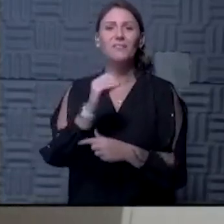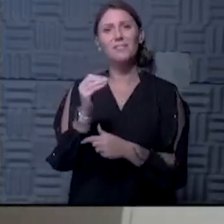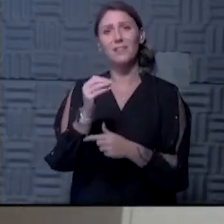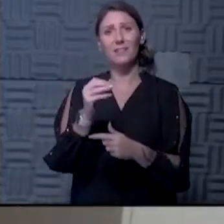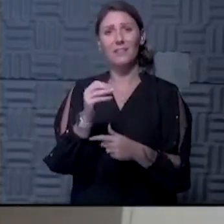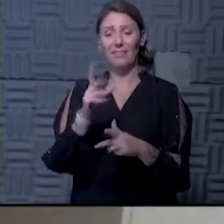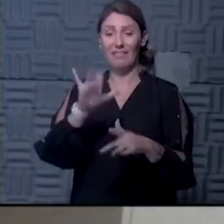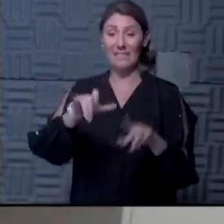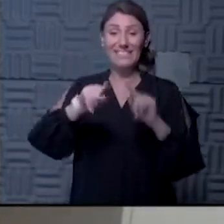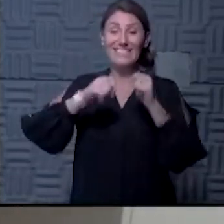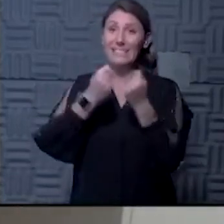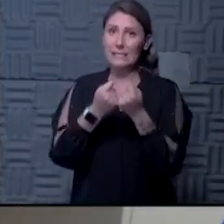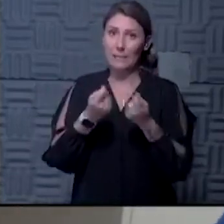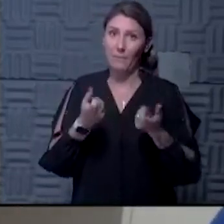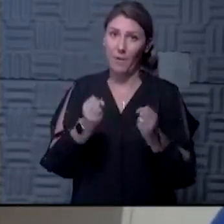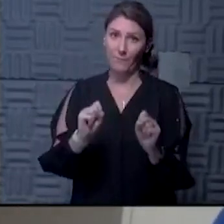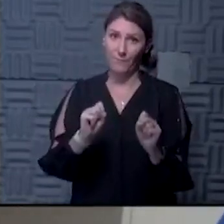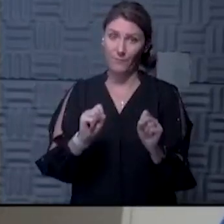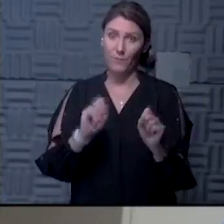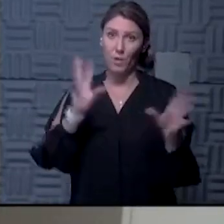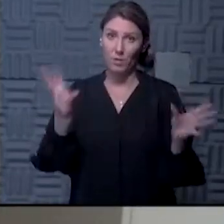It's a team effort.